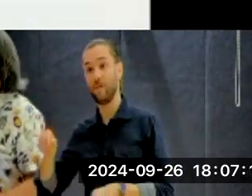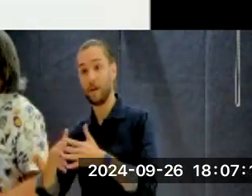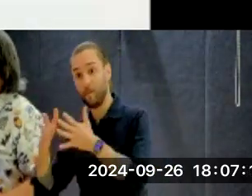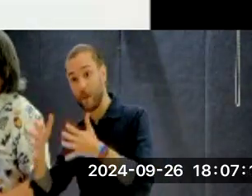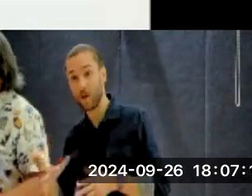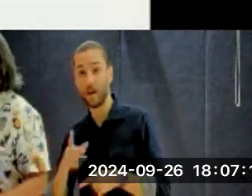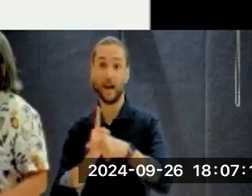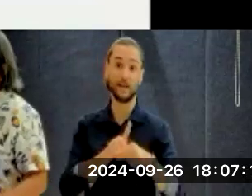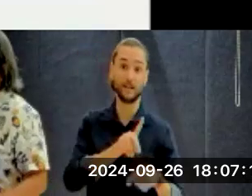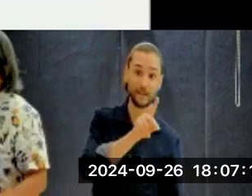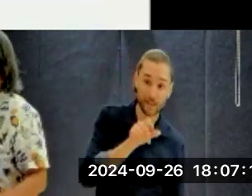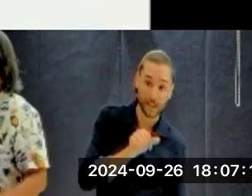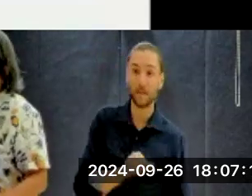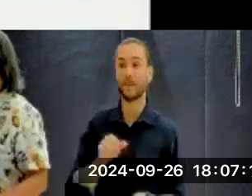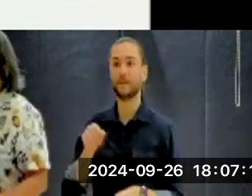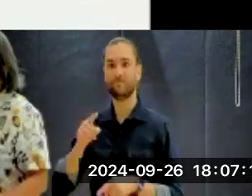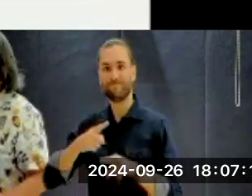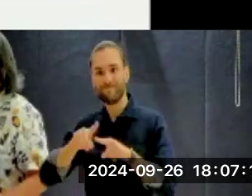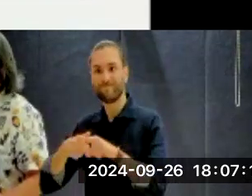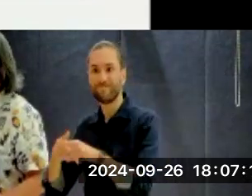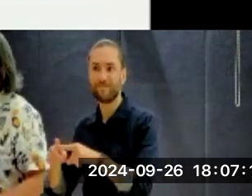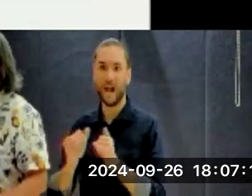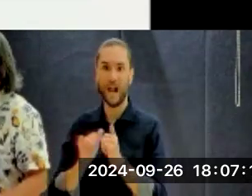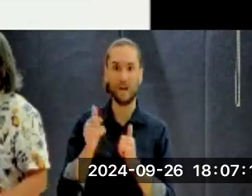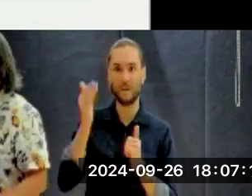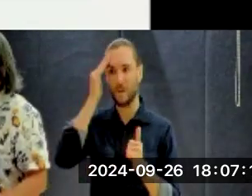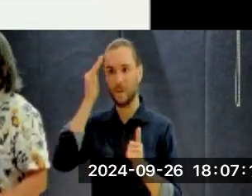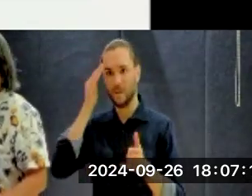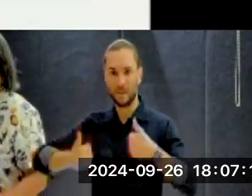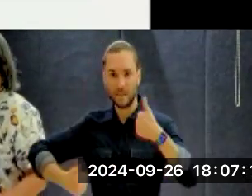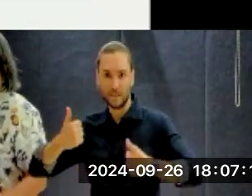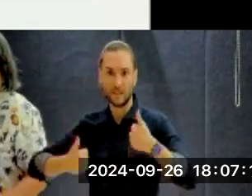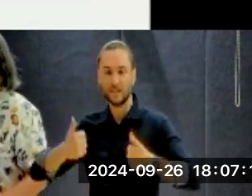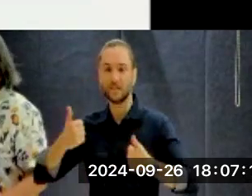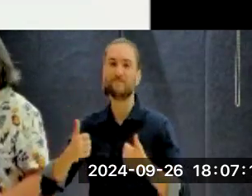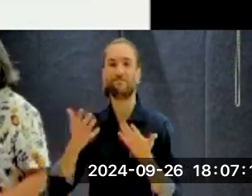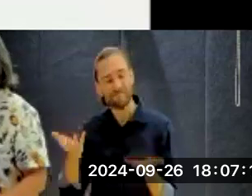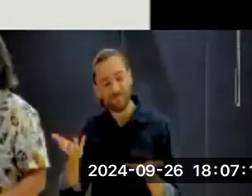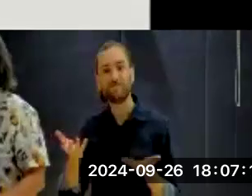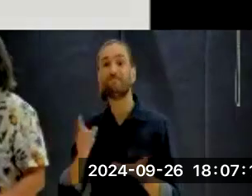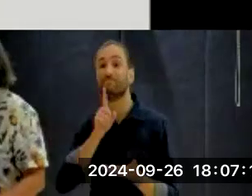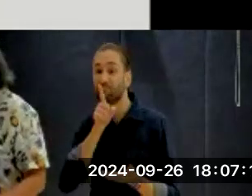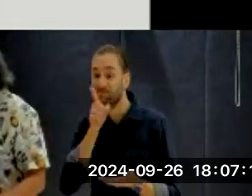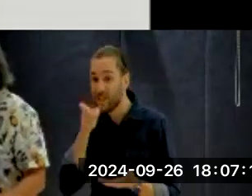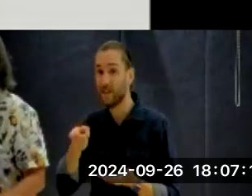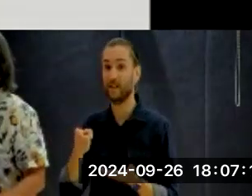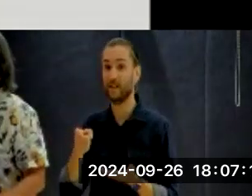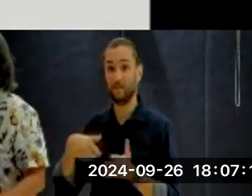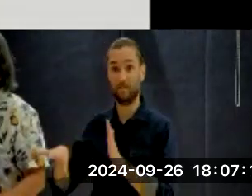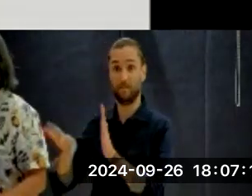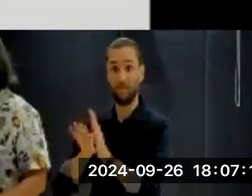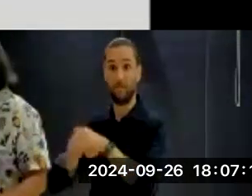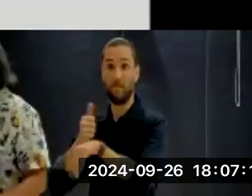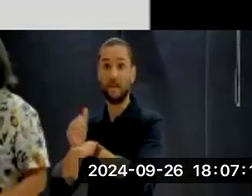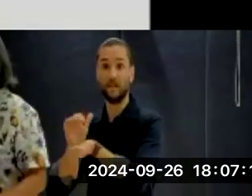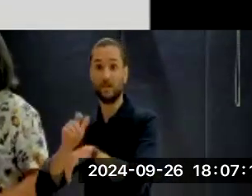might feel that, no, actually, this is an incident where I'm going to check my racialized category first